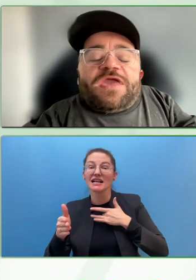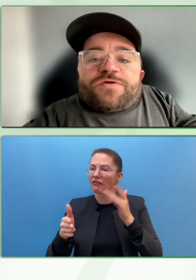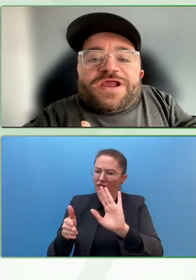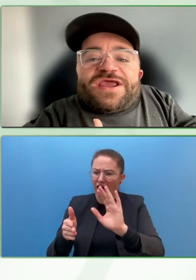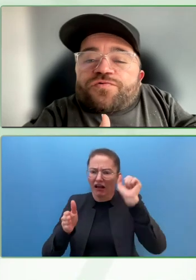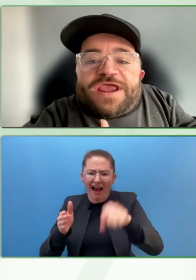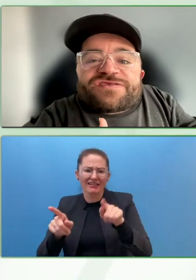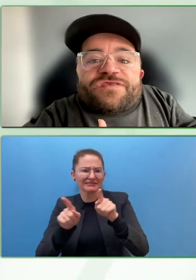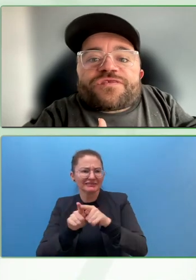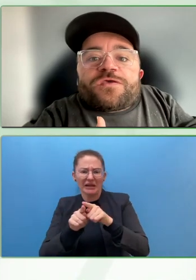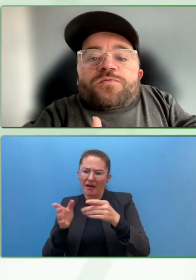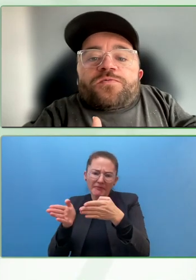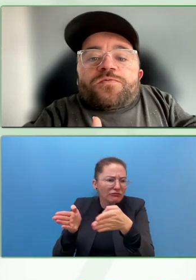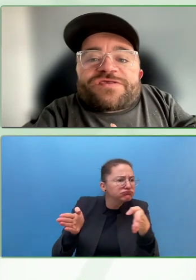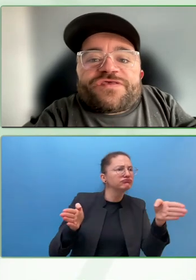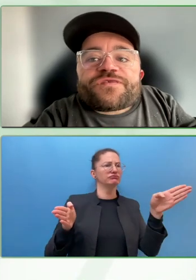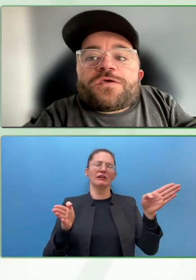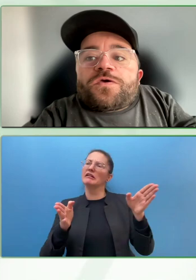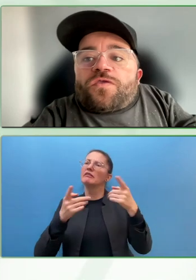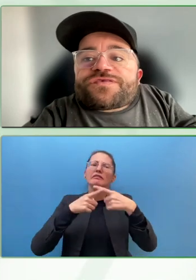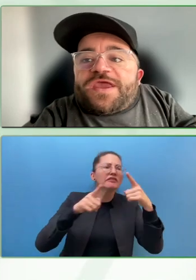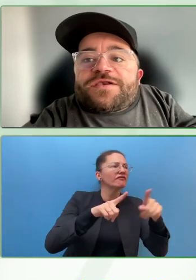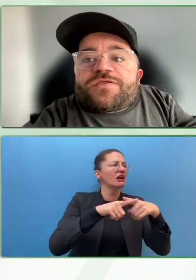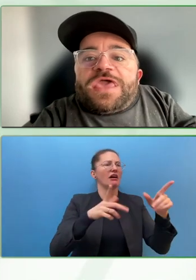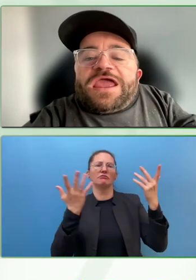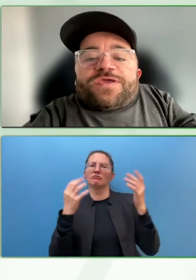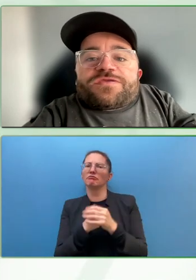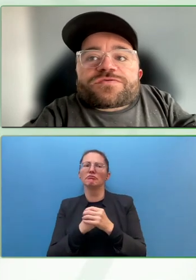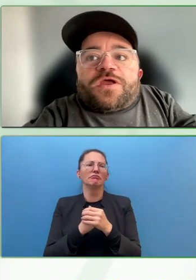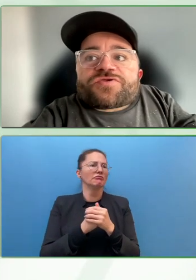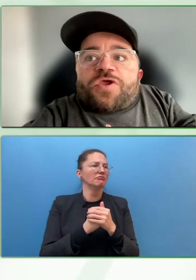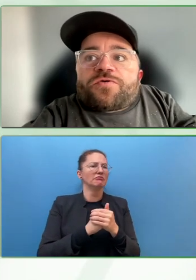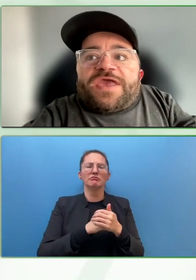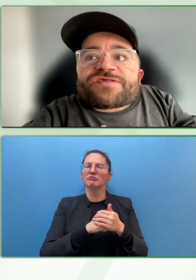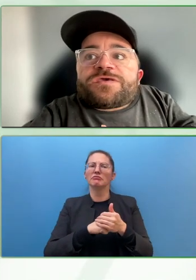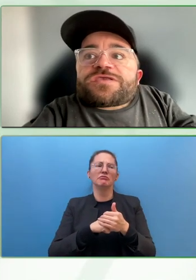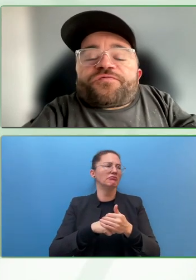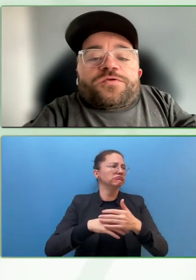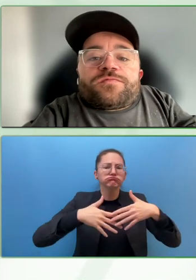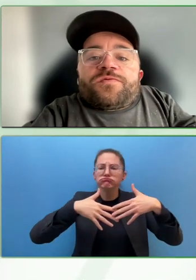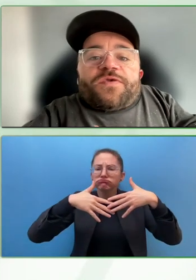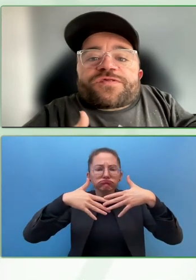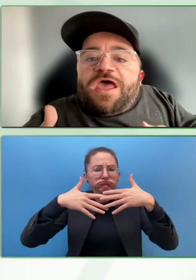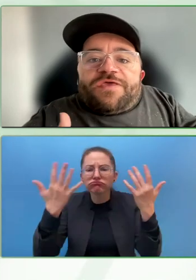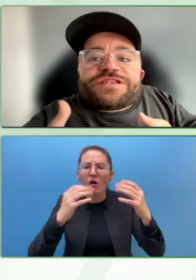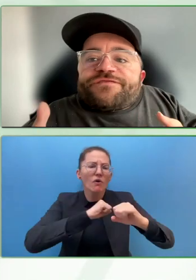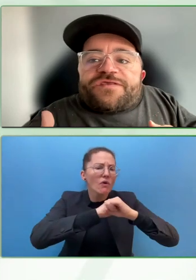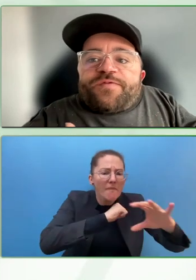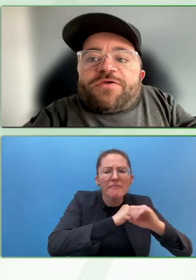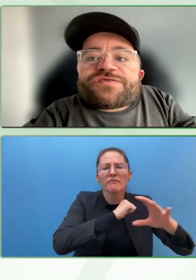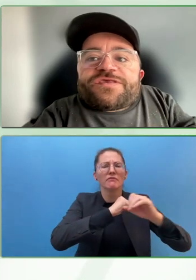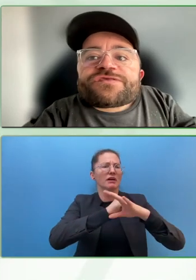we get really creative, progressive content, and we can kind of showcase different people's lives,